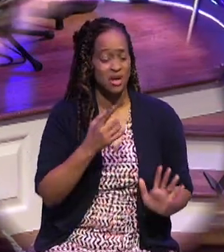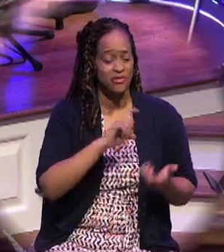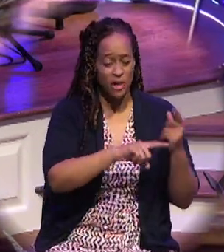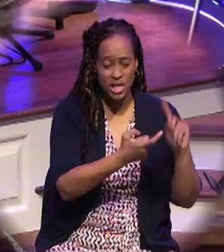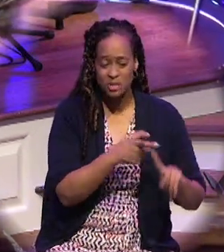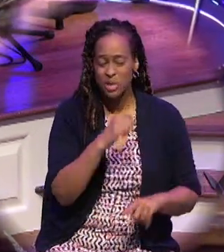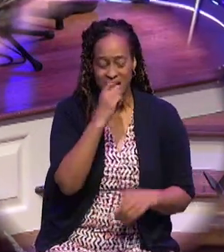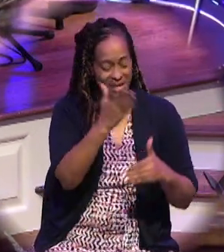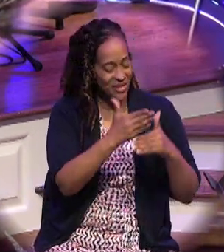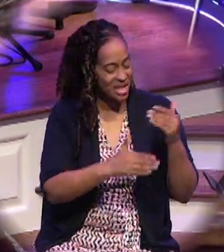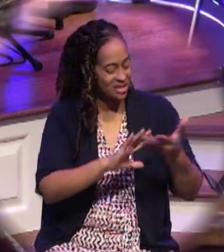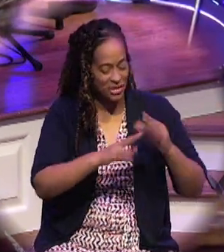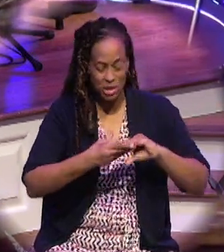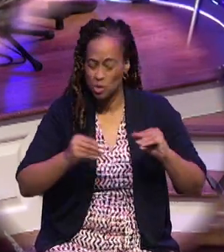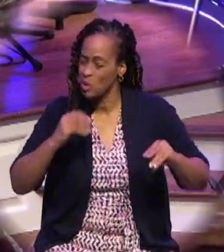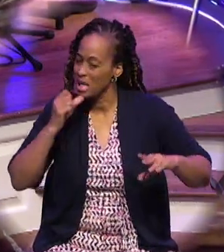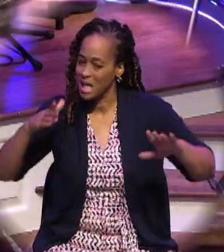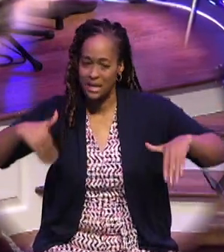of the story yet.